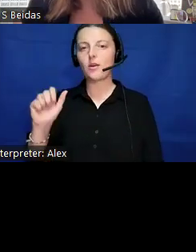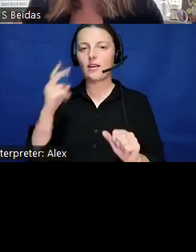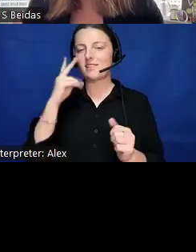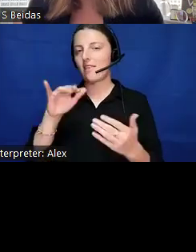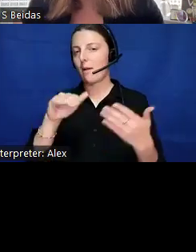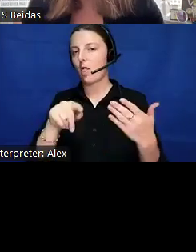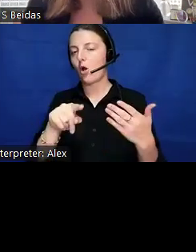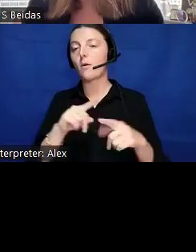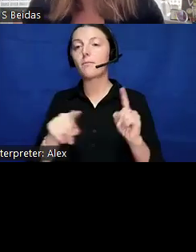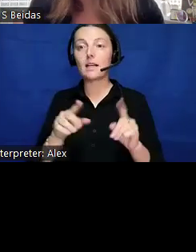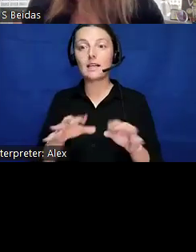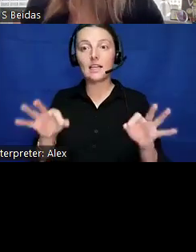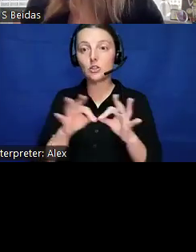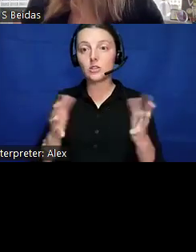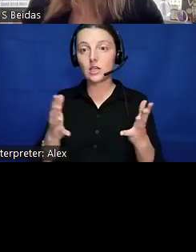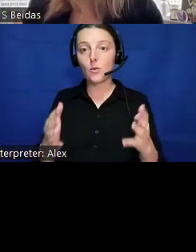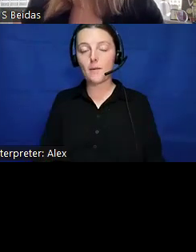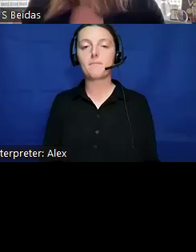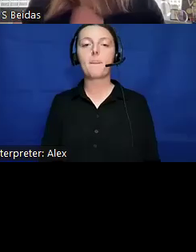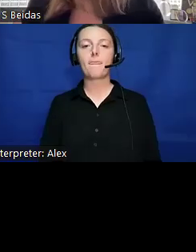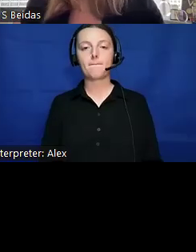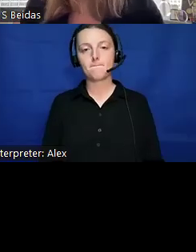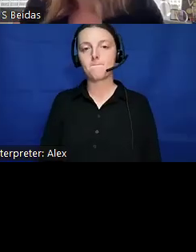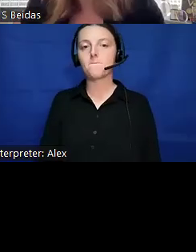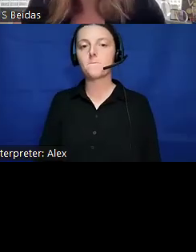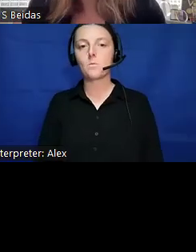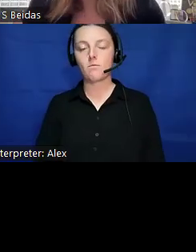things were when we started to take a magnifying glass